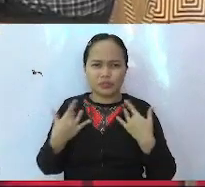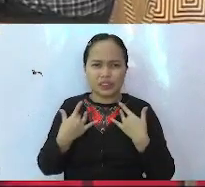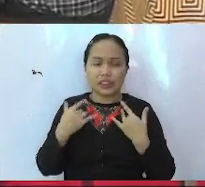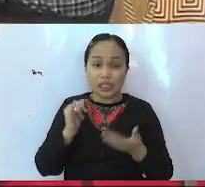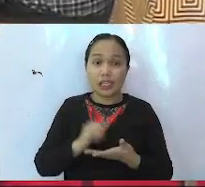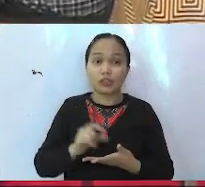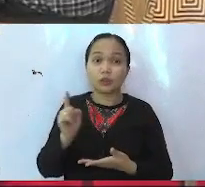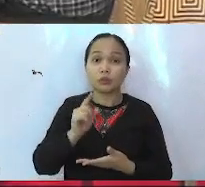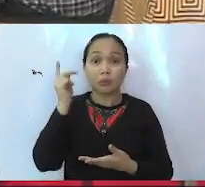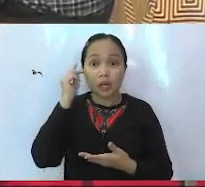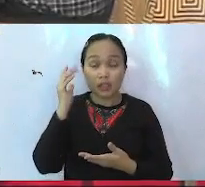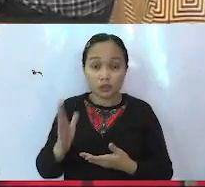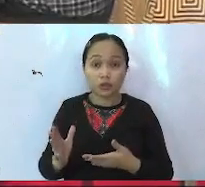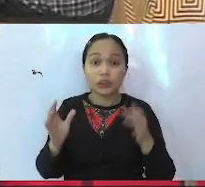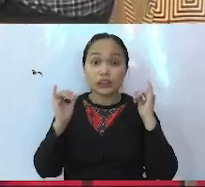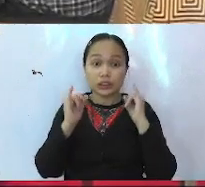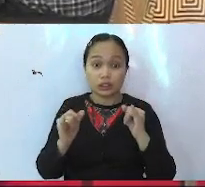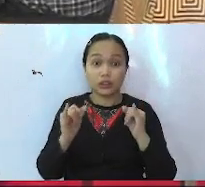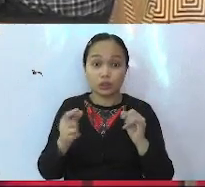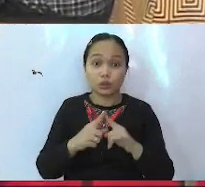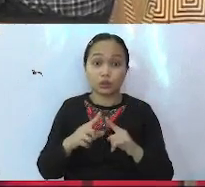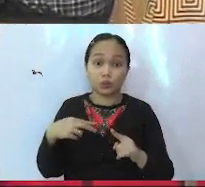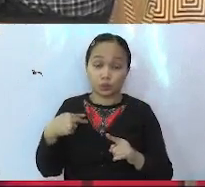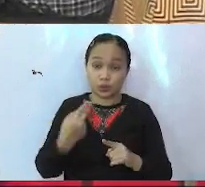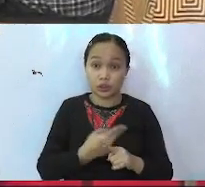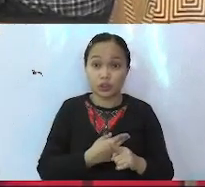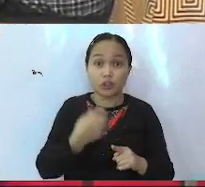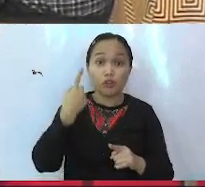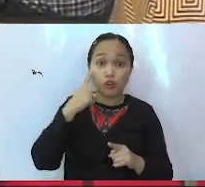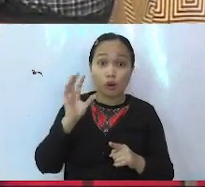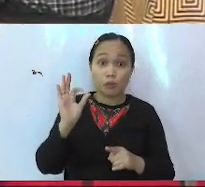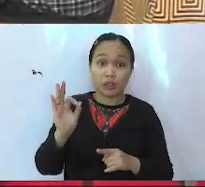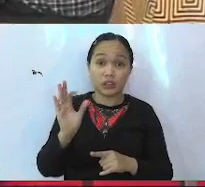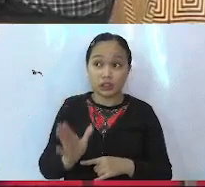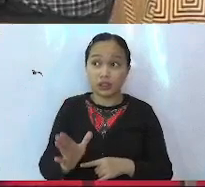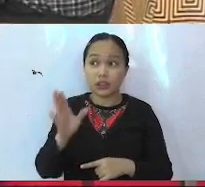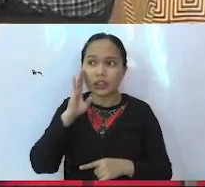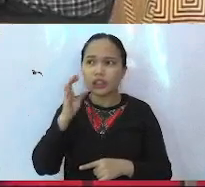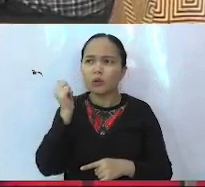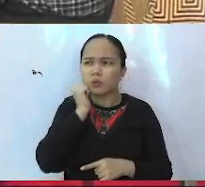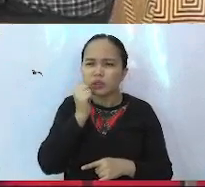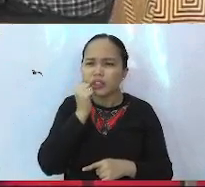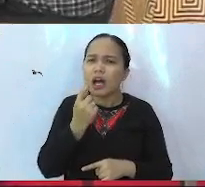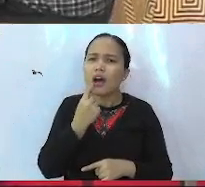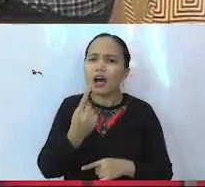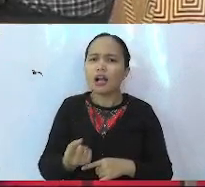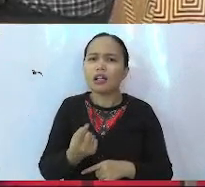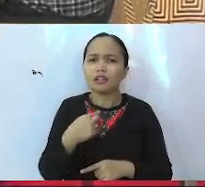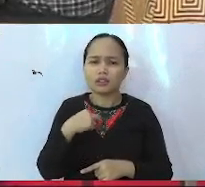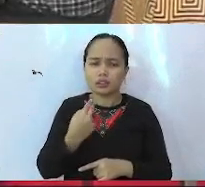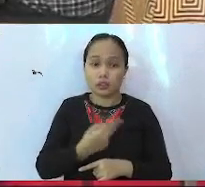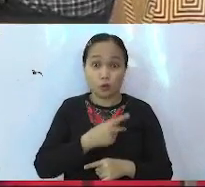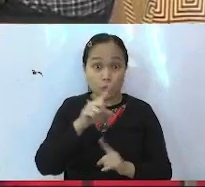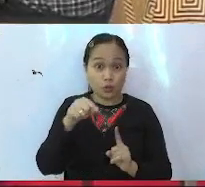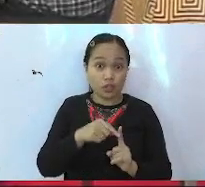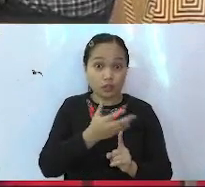pastor's instruction to us. Every time, for the preachers here, he keeps on telling us, when you preach, you have to make sure that the